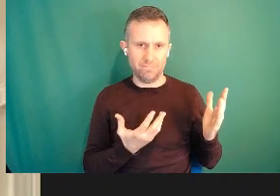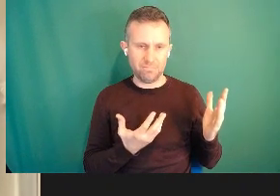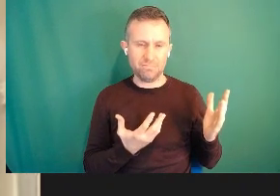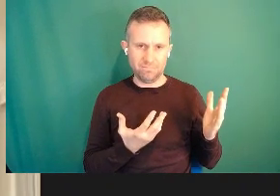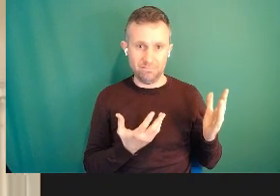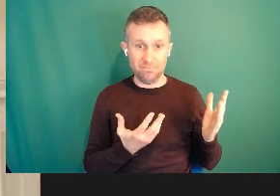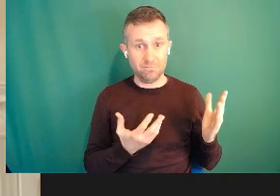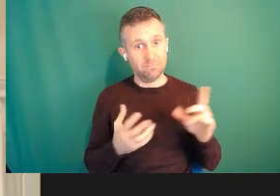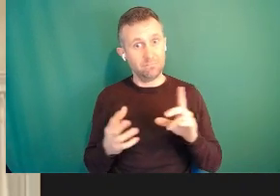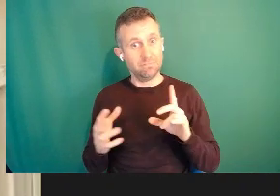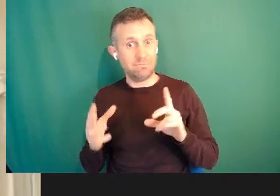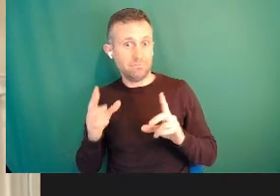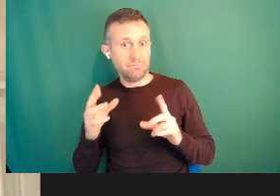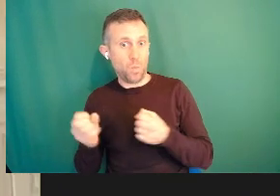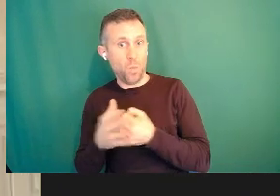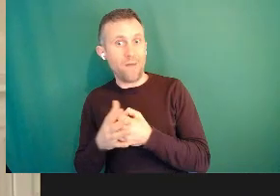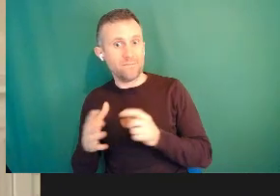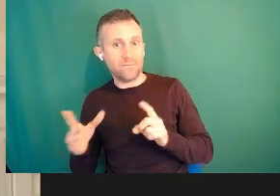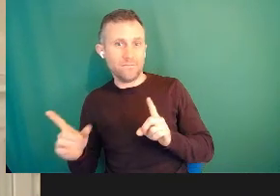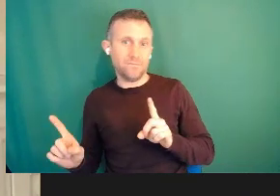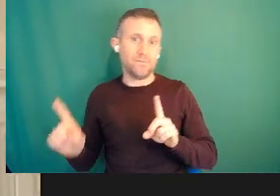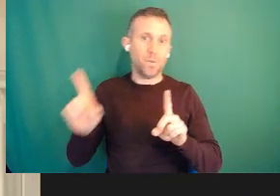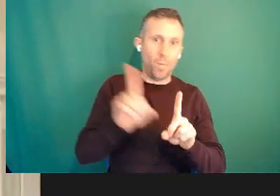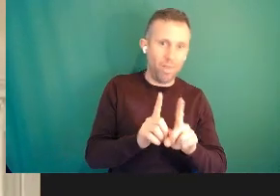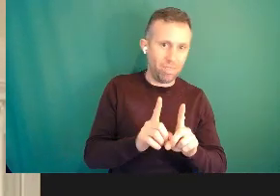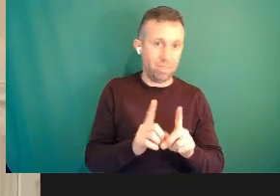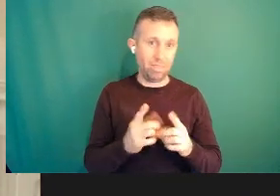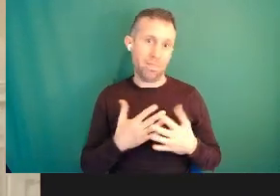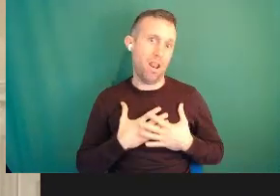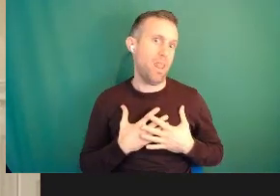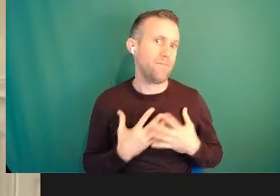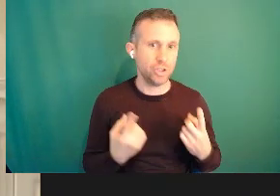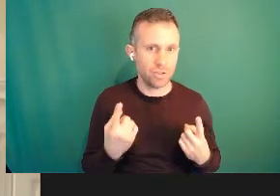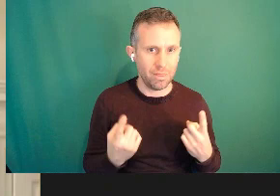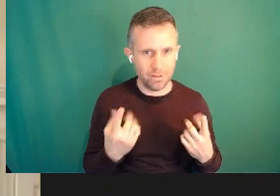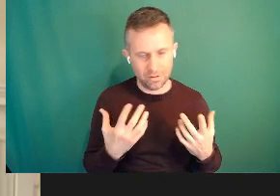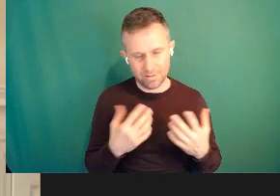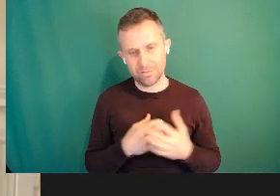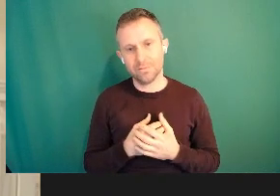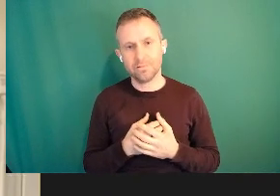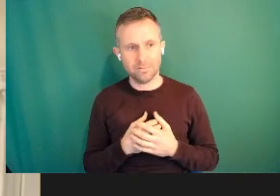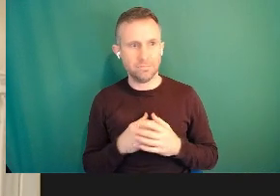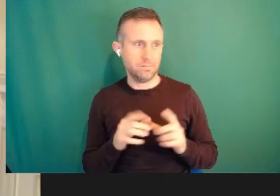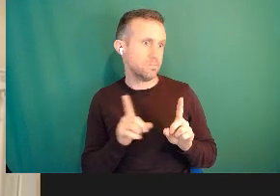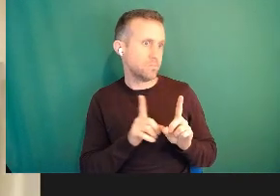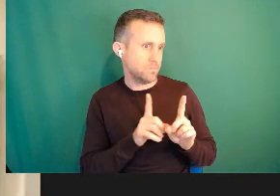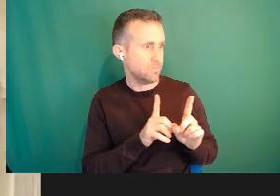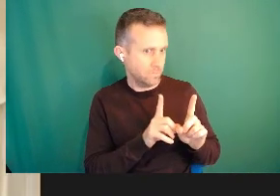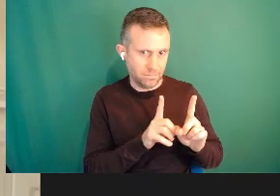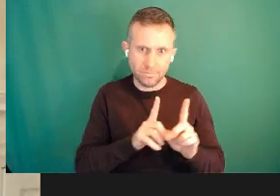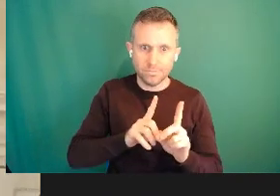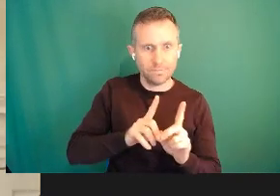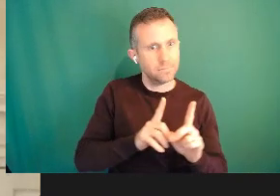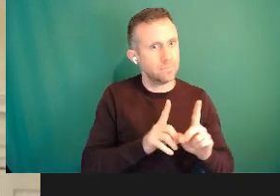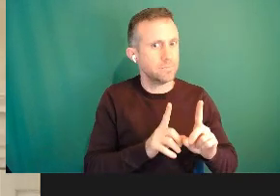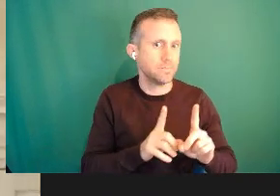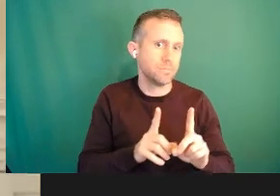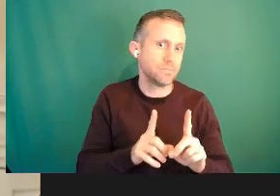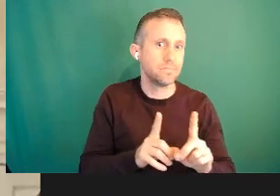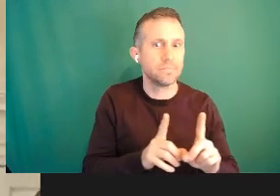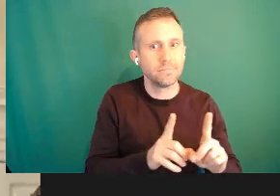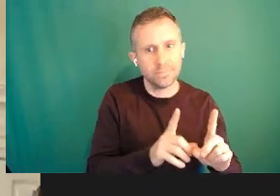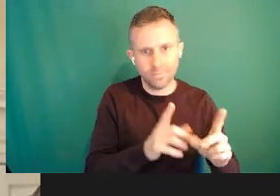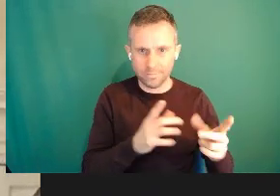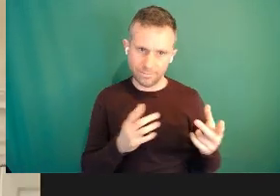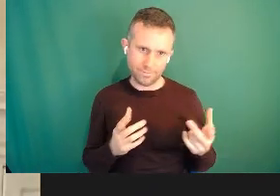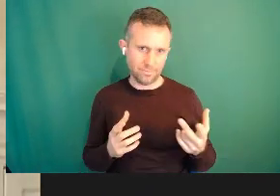quite in love, kind of following her husband around the world. And what do you do if you are a